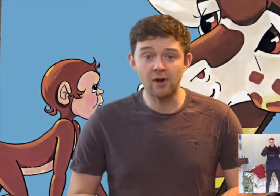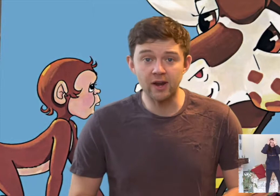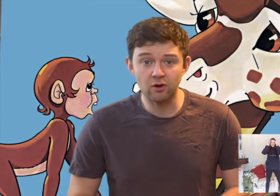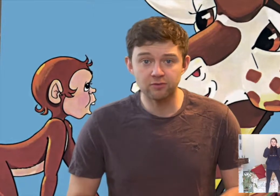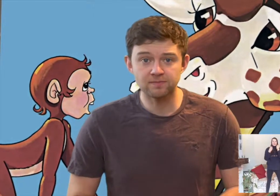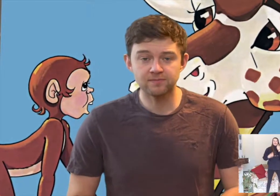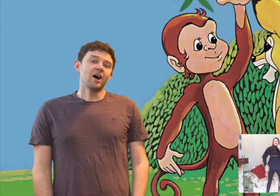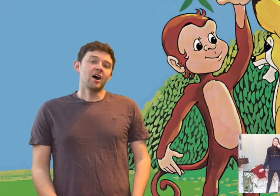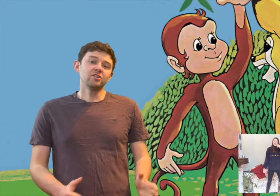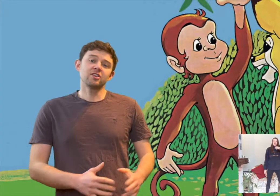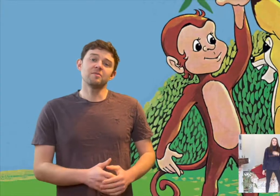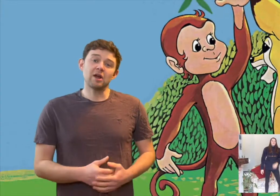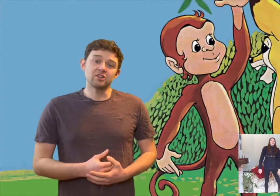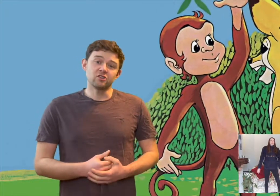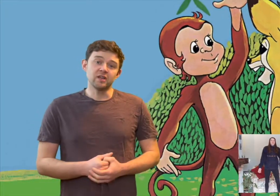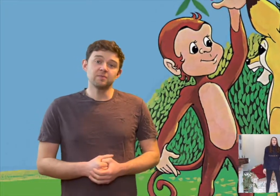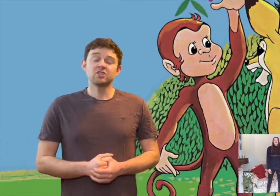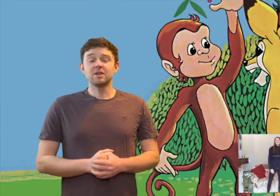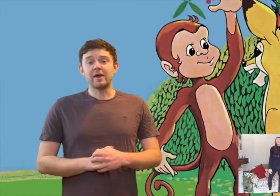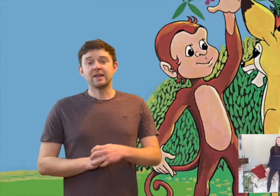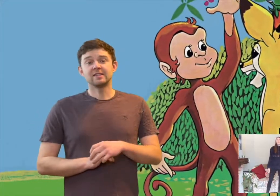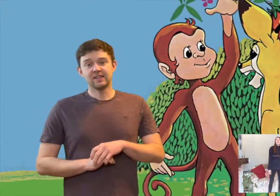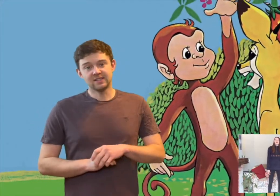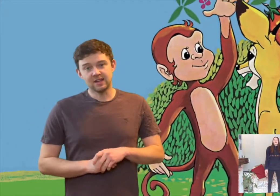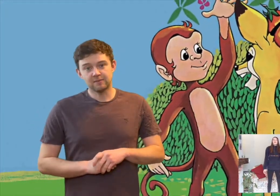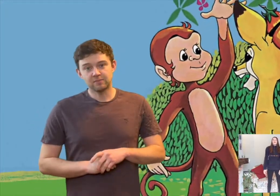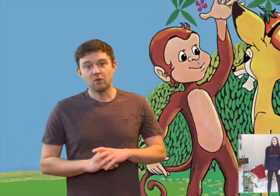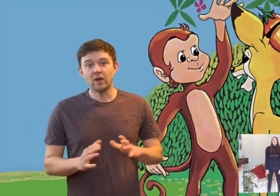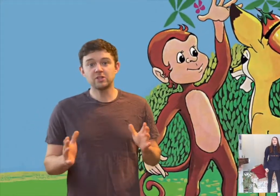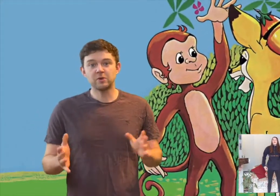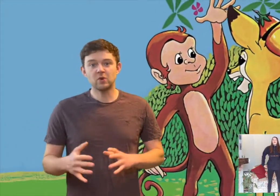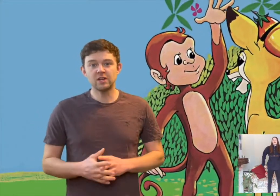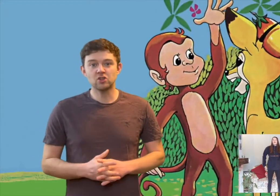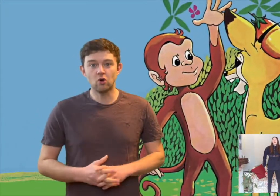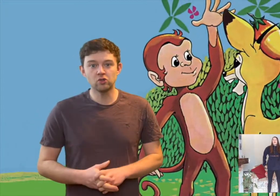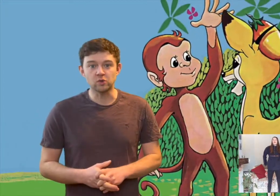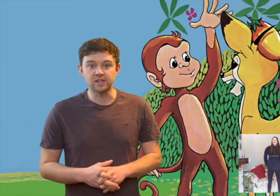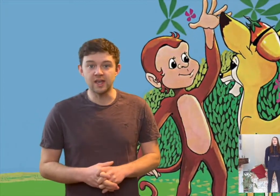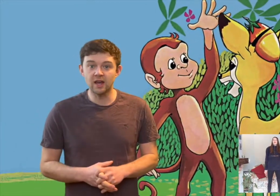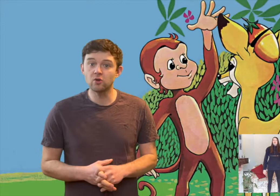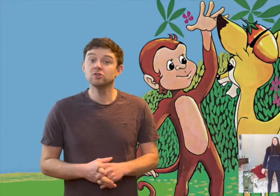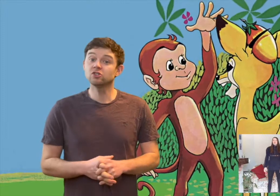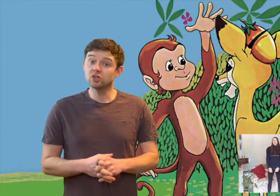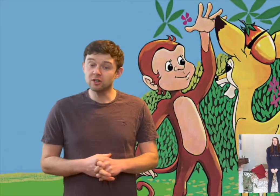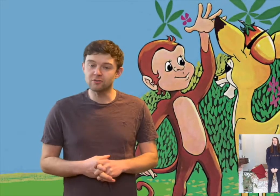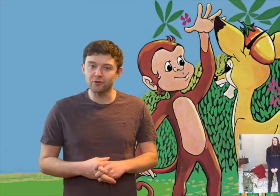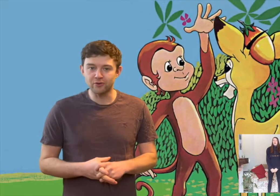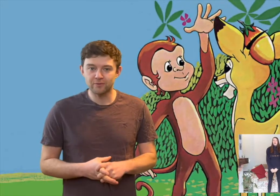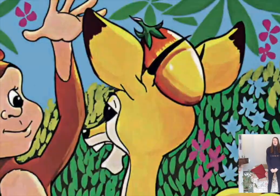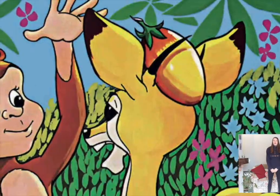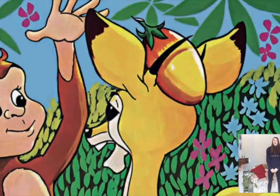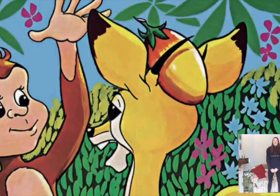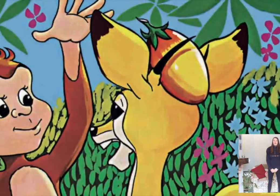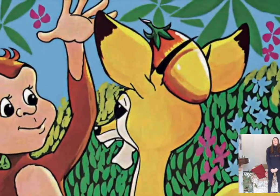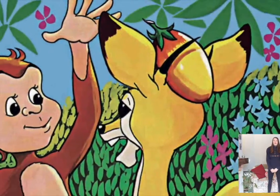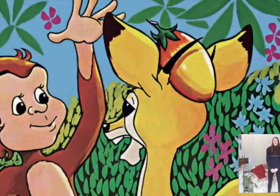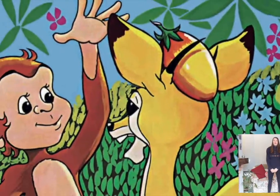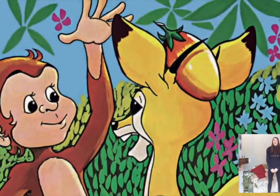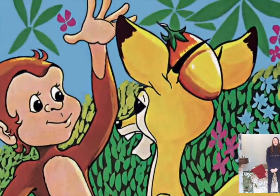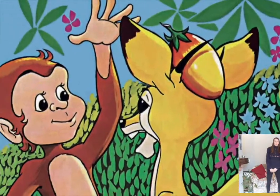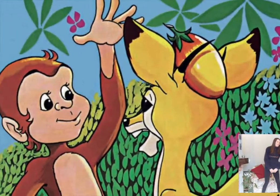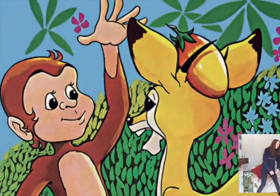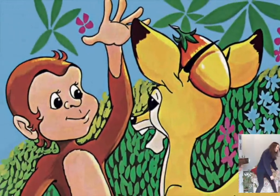and ran off. Under the umbrella tree, she met Dick Dick. Wedged between his horns was a yellow jungle fruit. "Coco,